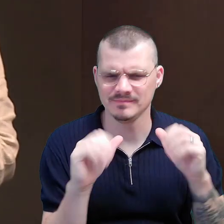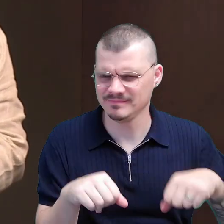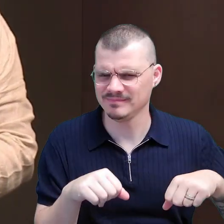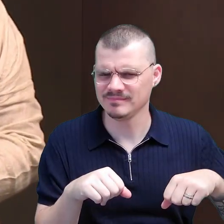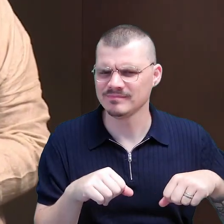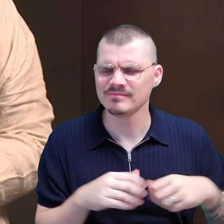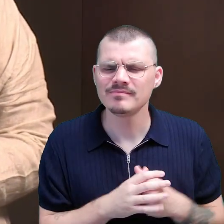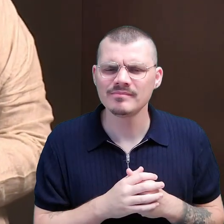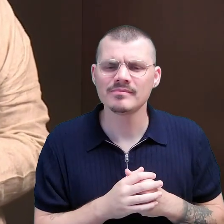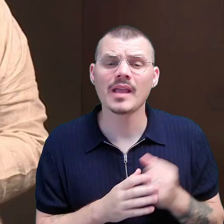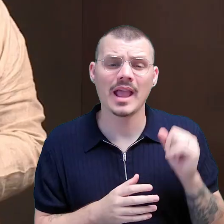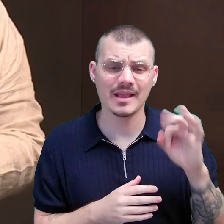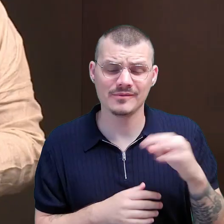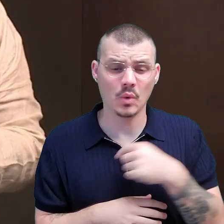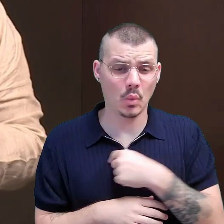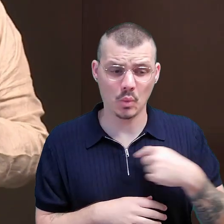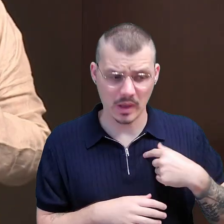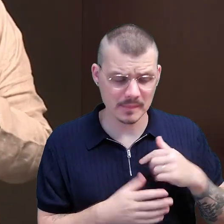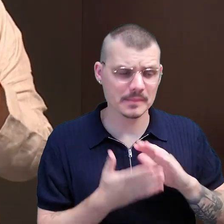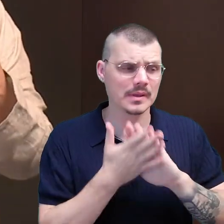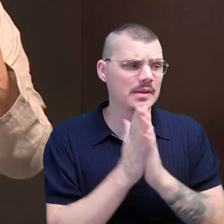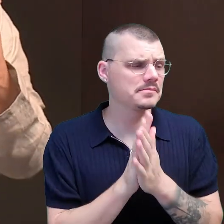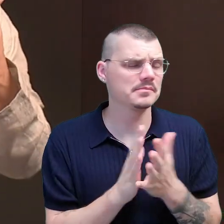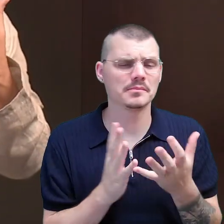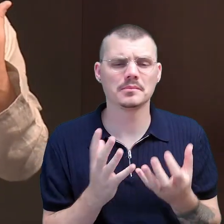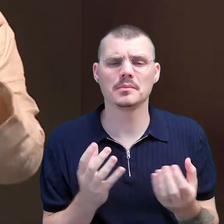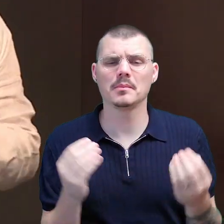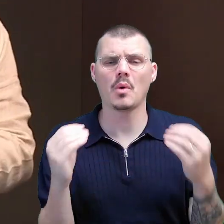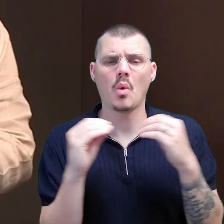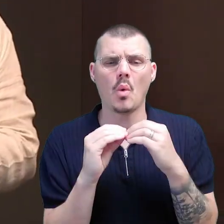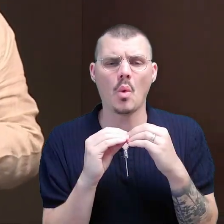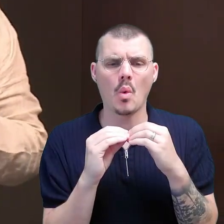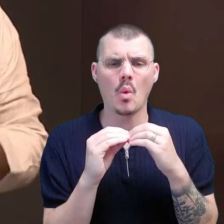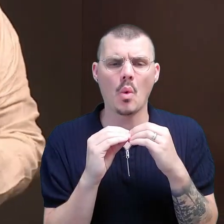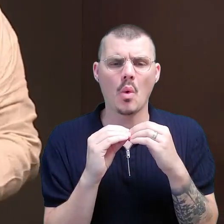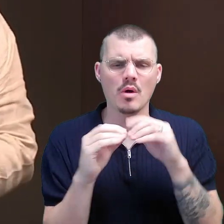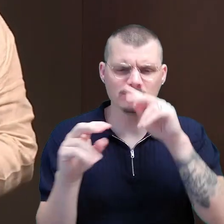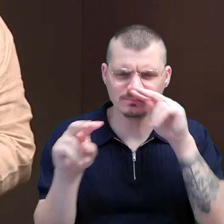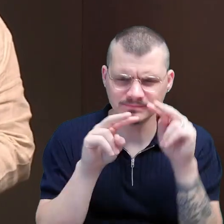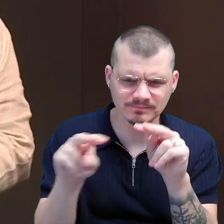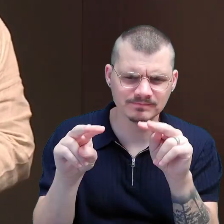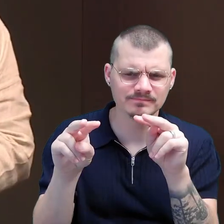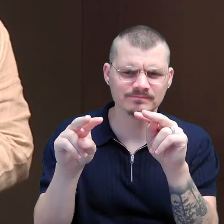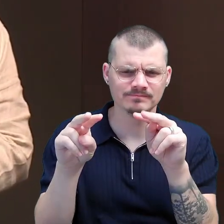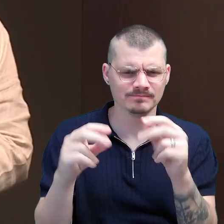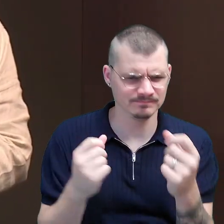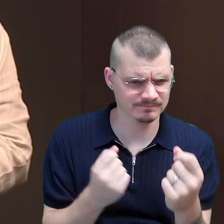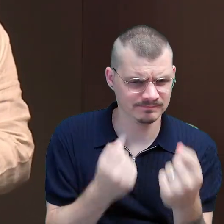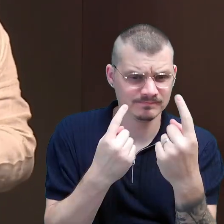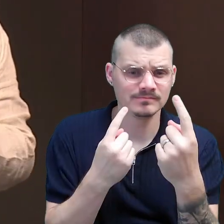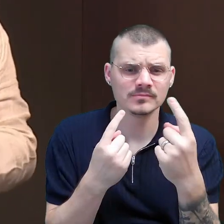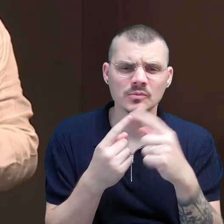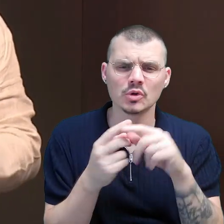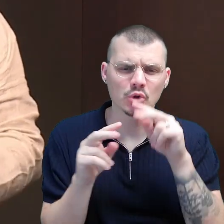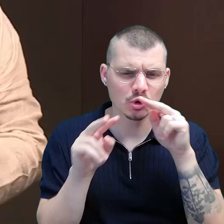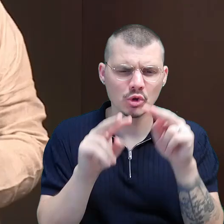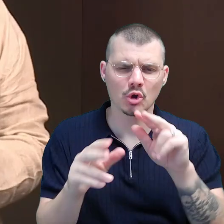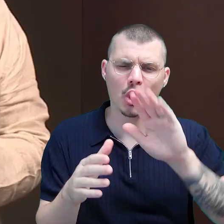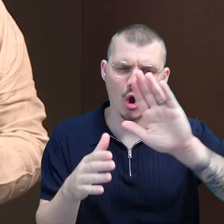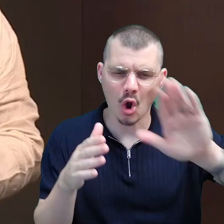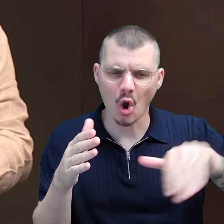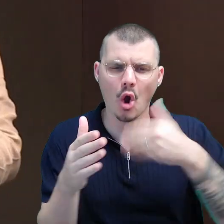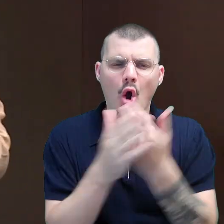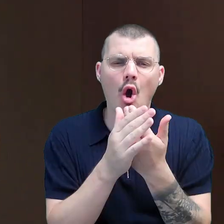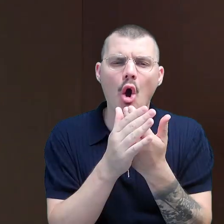we become sort of disciplined and diligent about looking at all